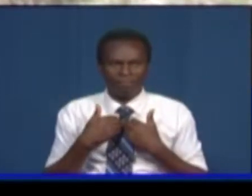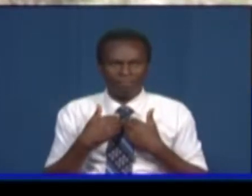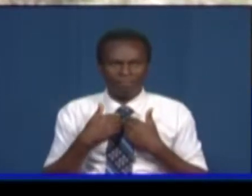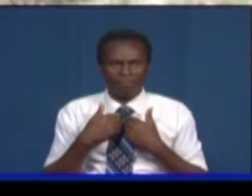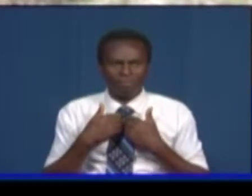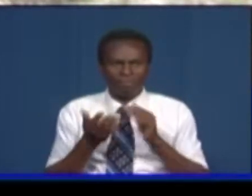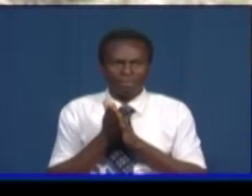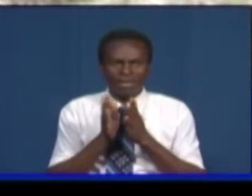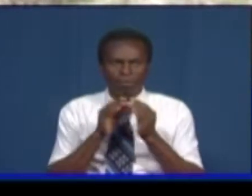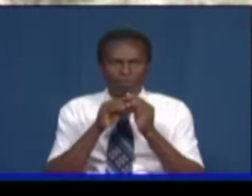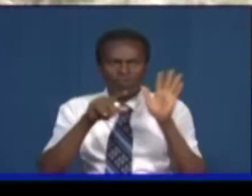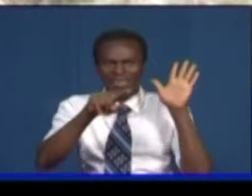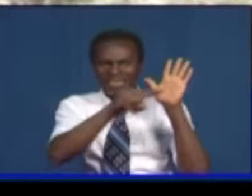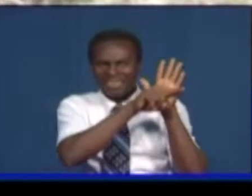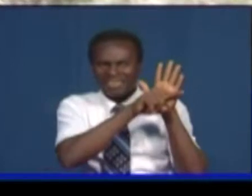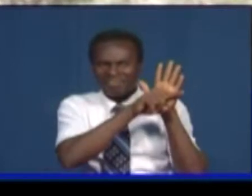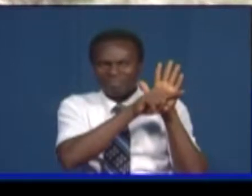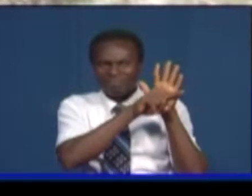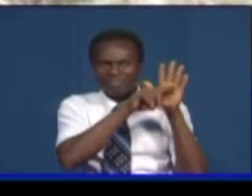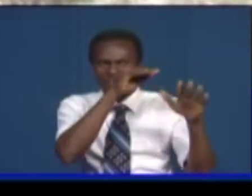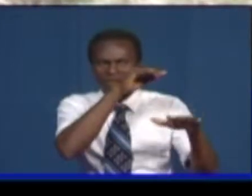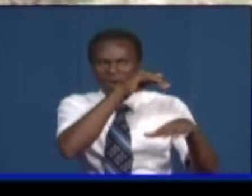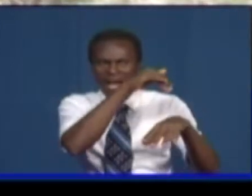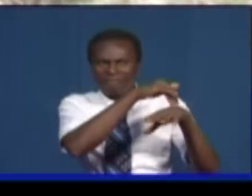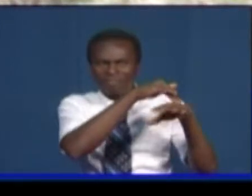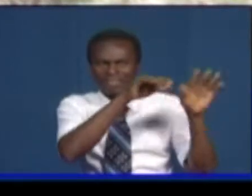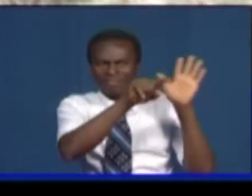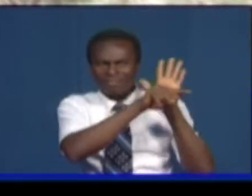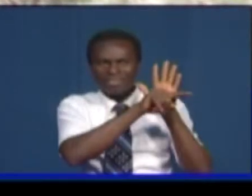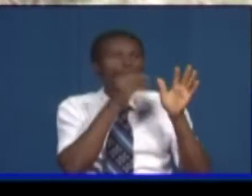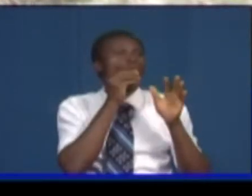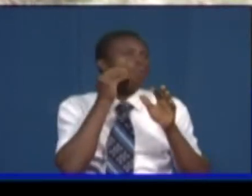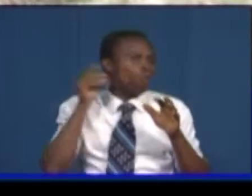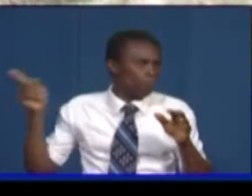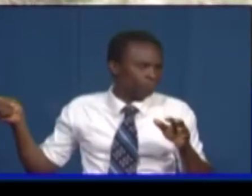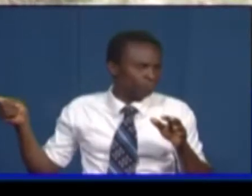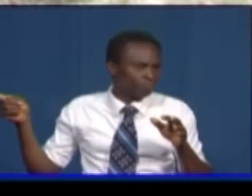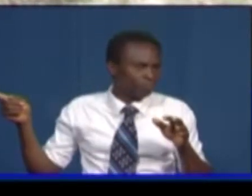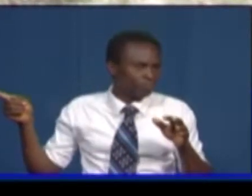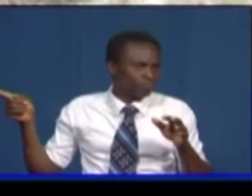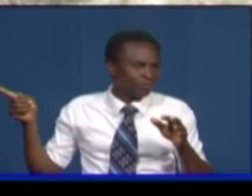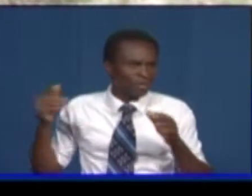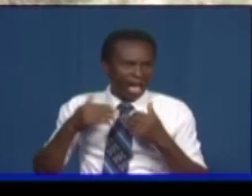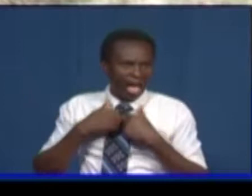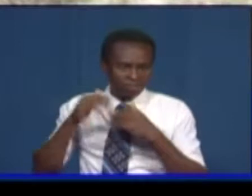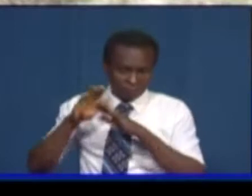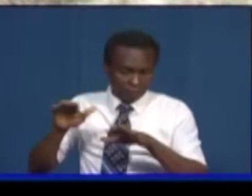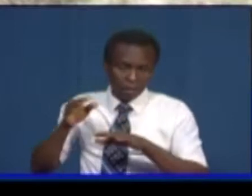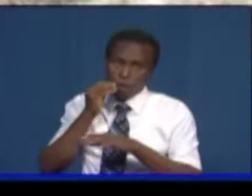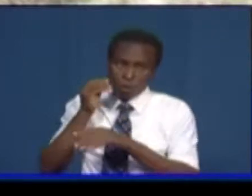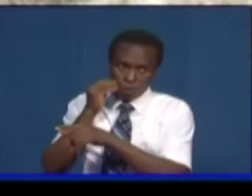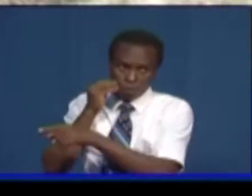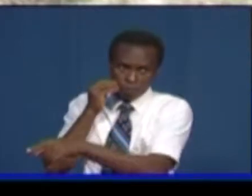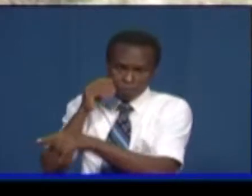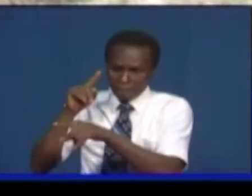affected, especially from the house, how they are being trained. When you shout on a child like this, it has the psychological effect on